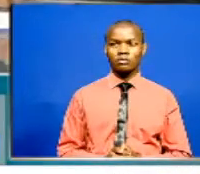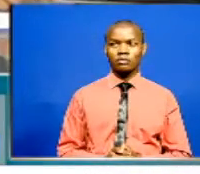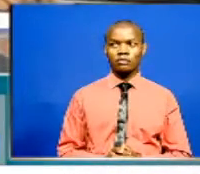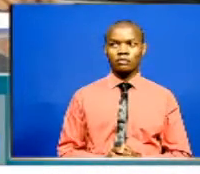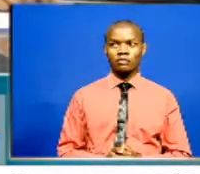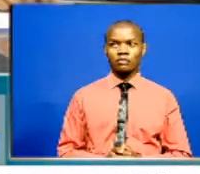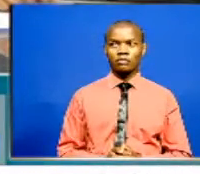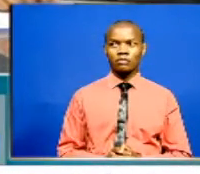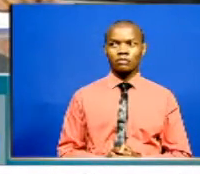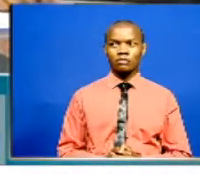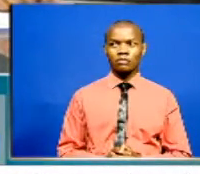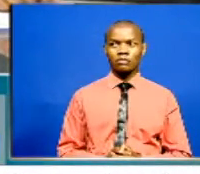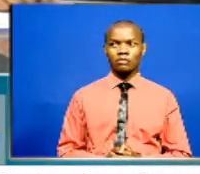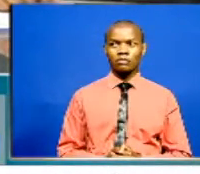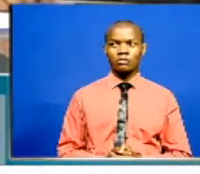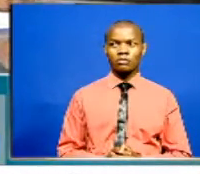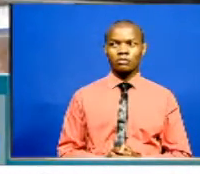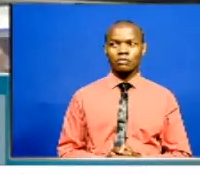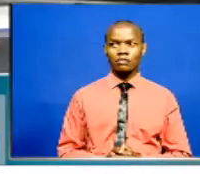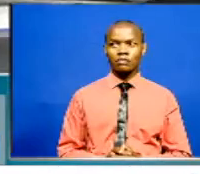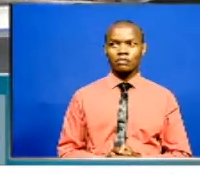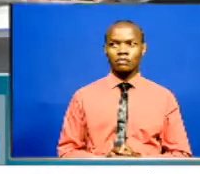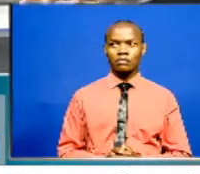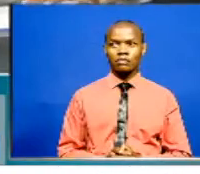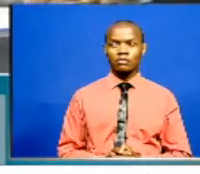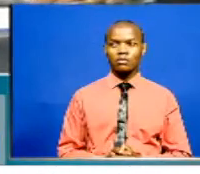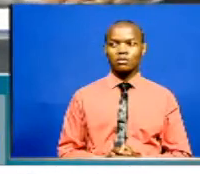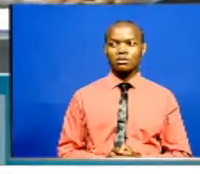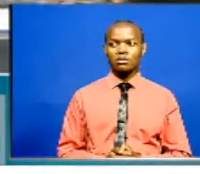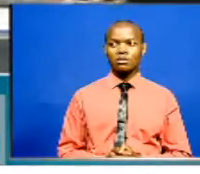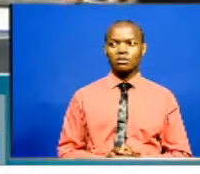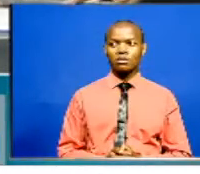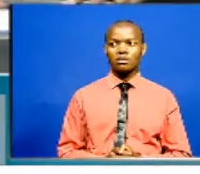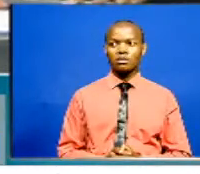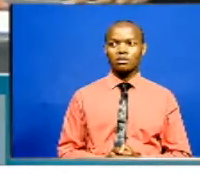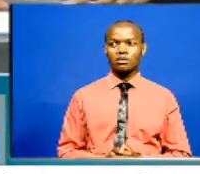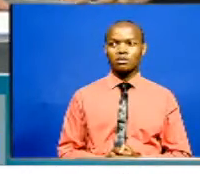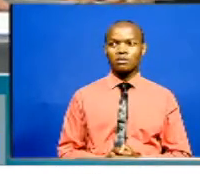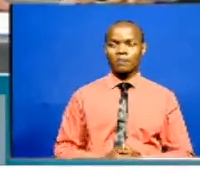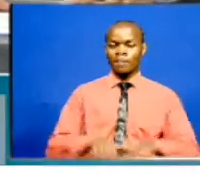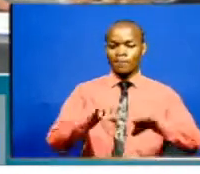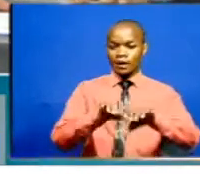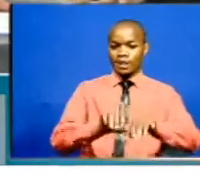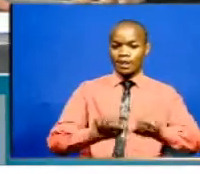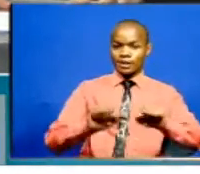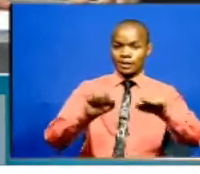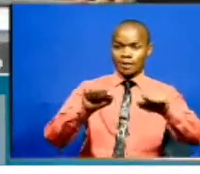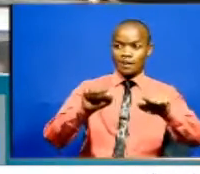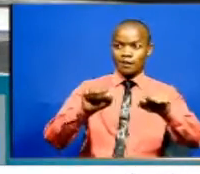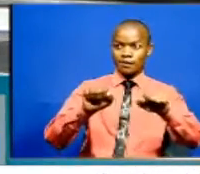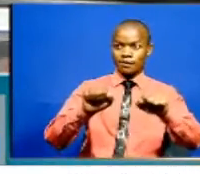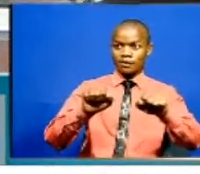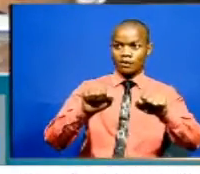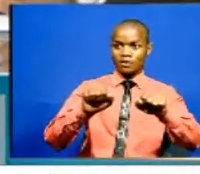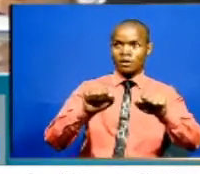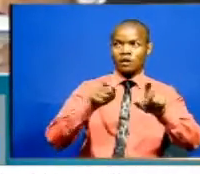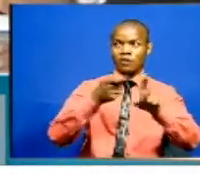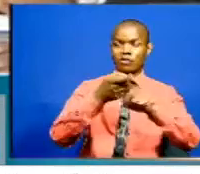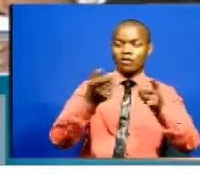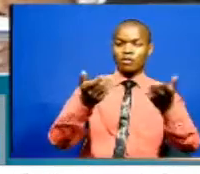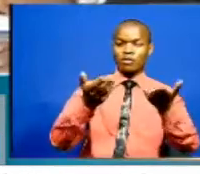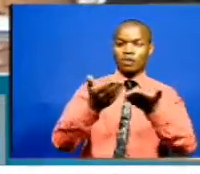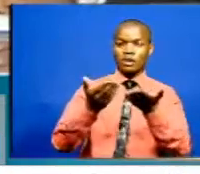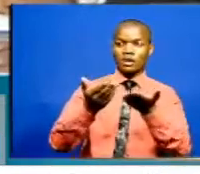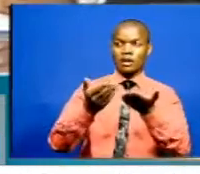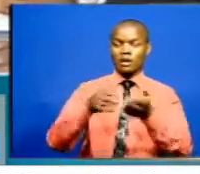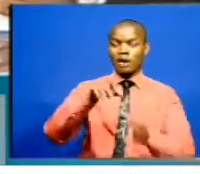Chairman former athlete Paul Tergat